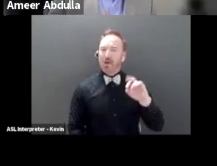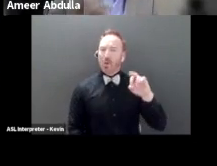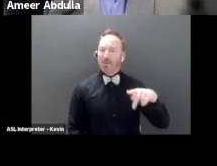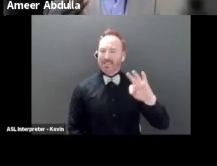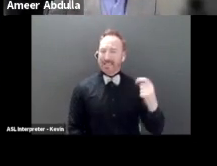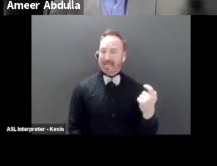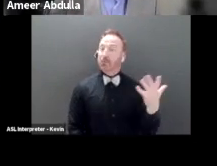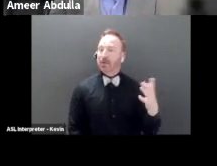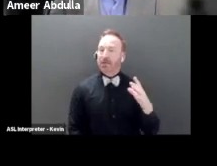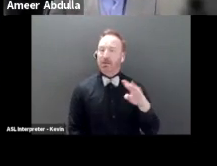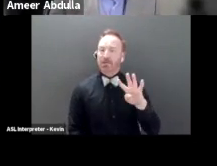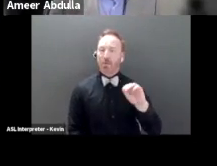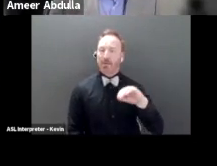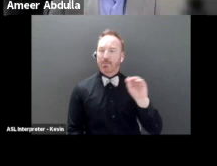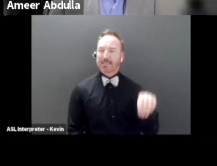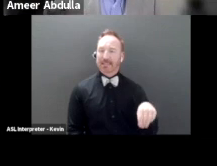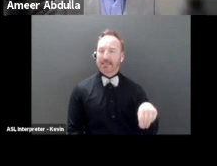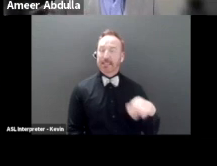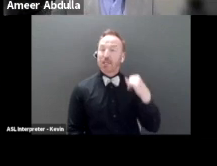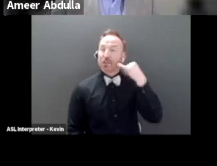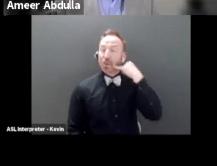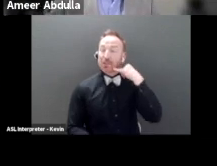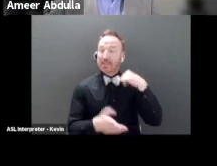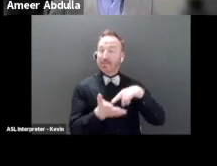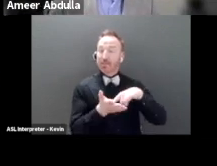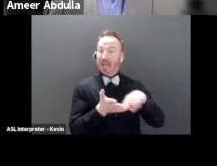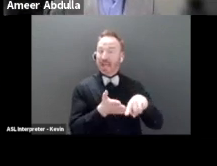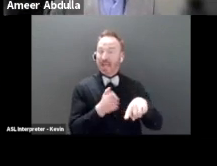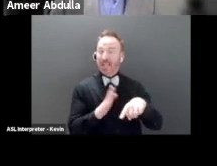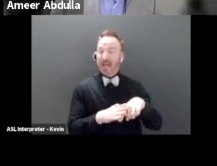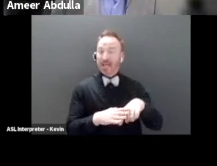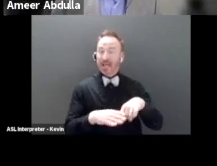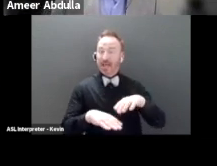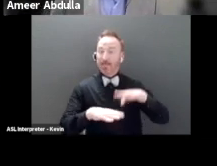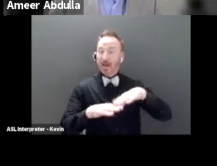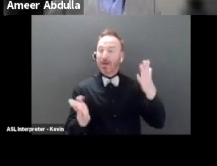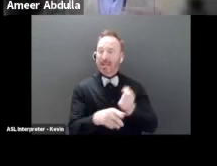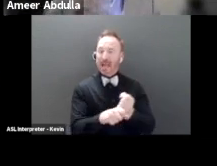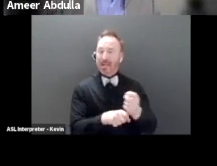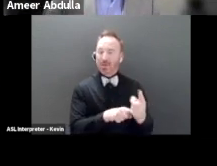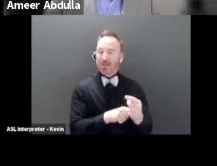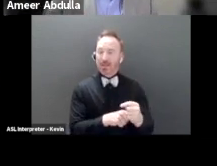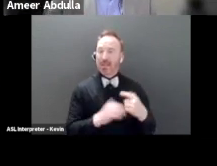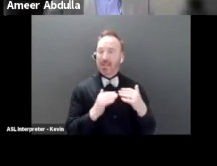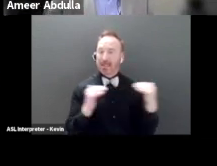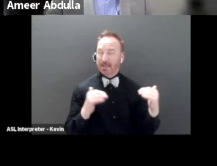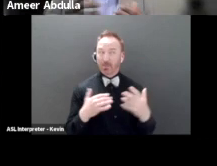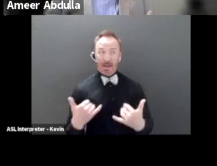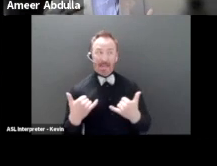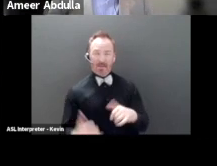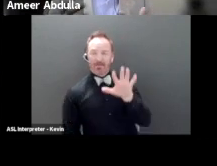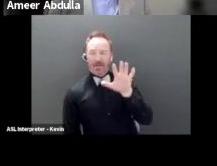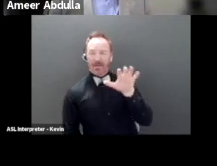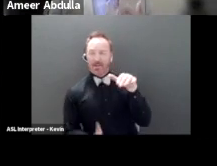when you pay a dividend above an annual limit. And that limit right now is about $500,000. It could change, but it's